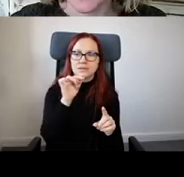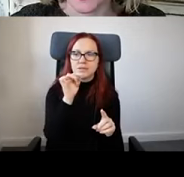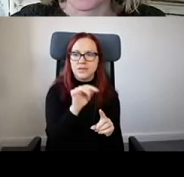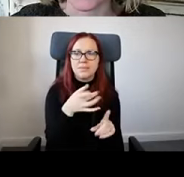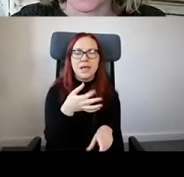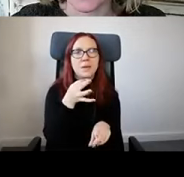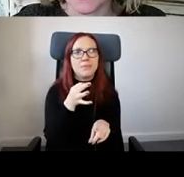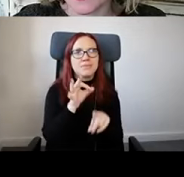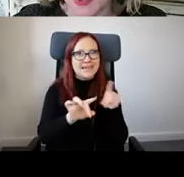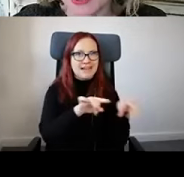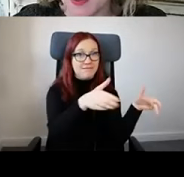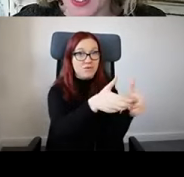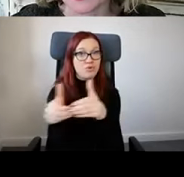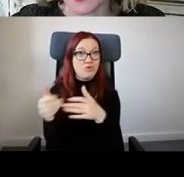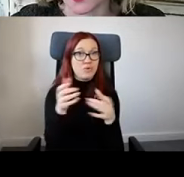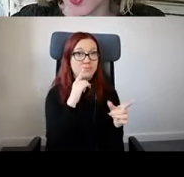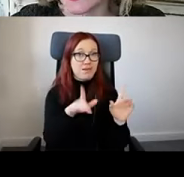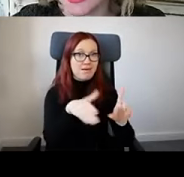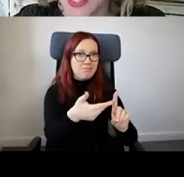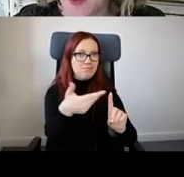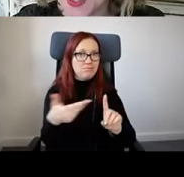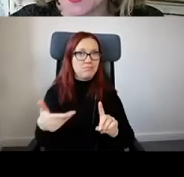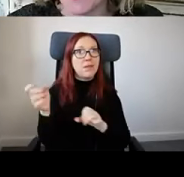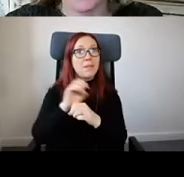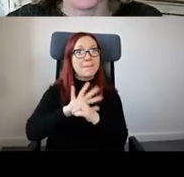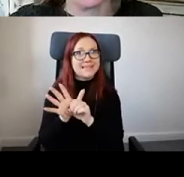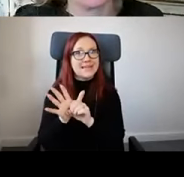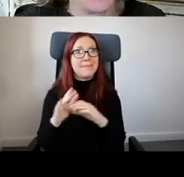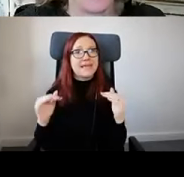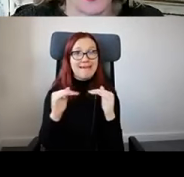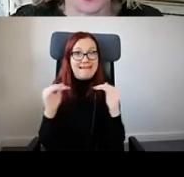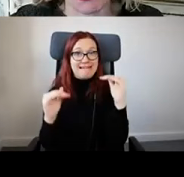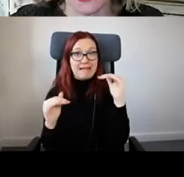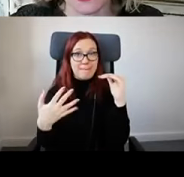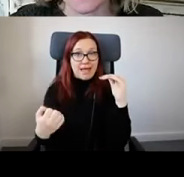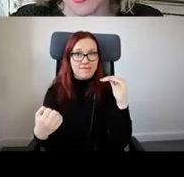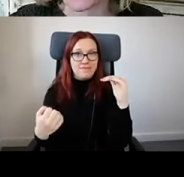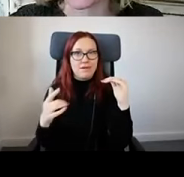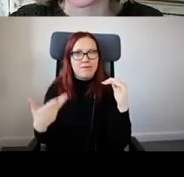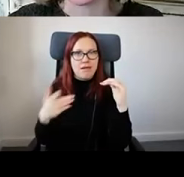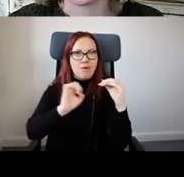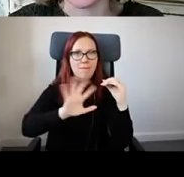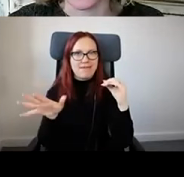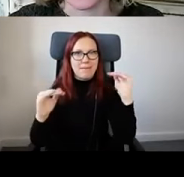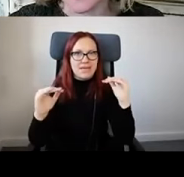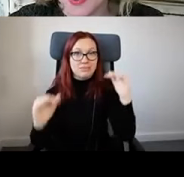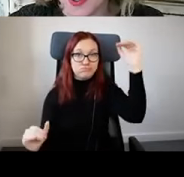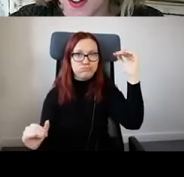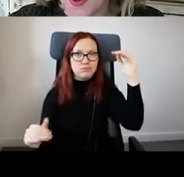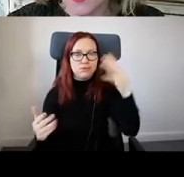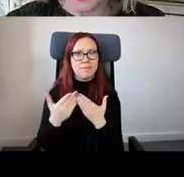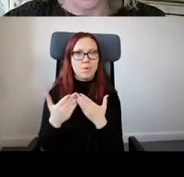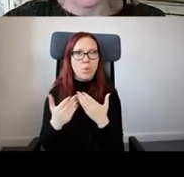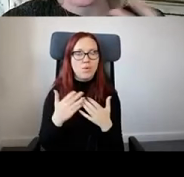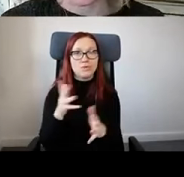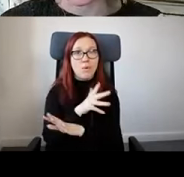mentioned, the pandemic has widened gaps and has really exacerbated